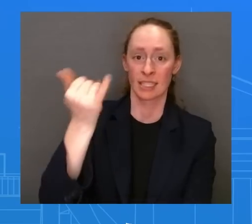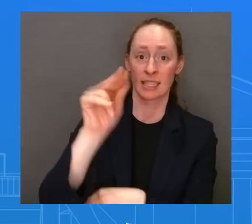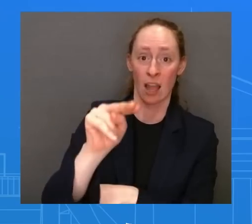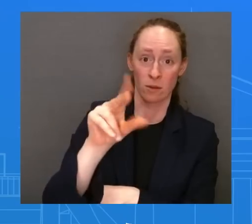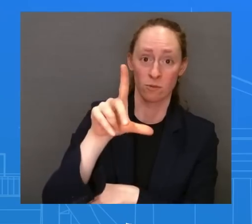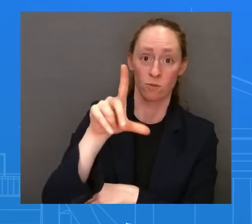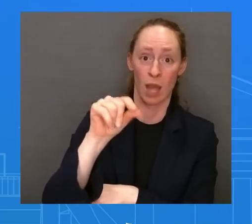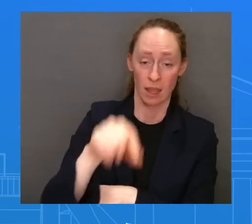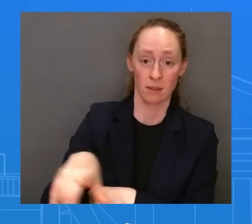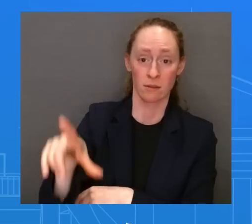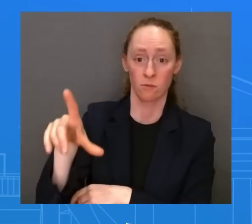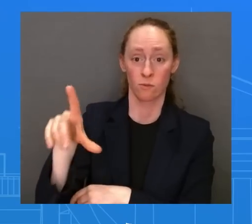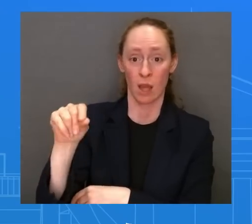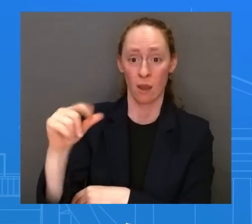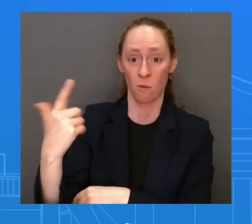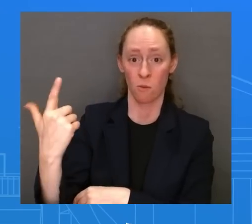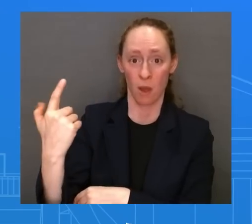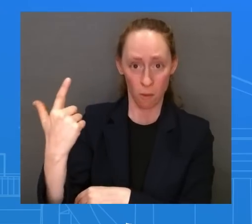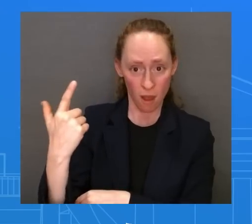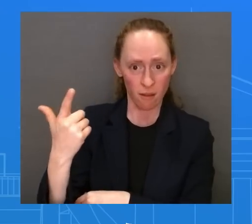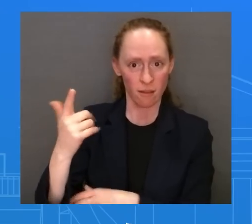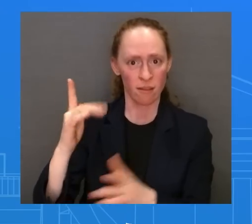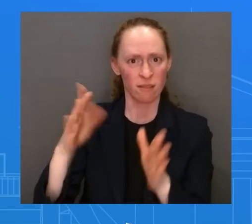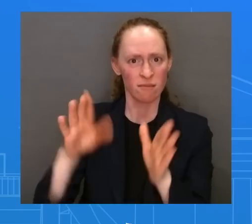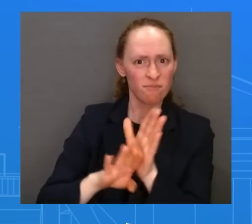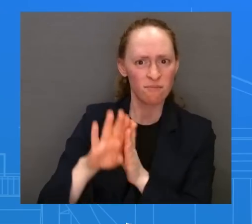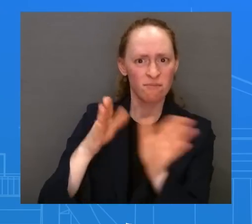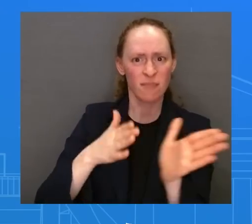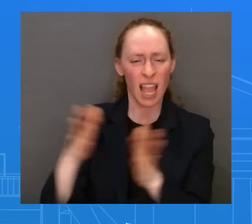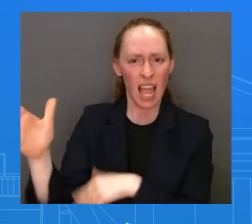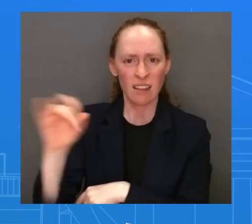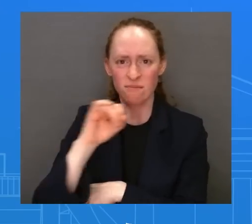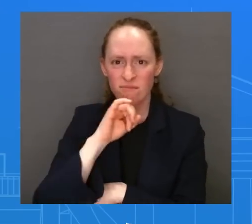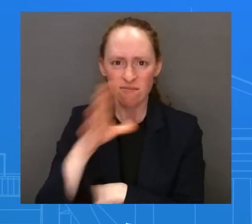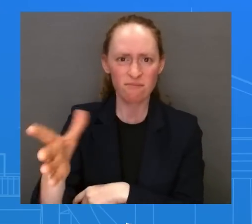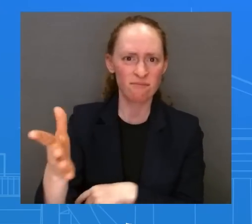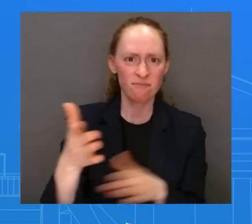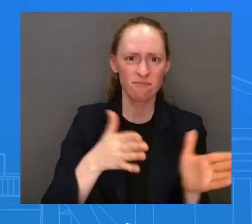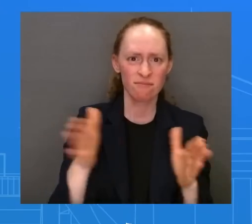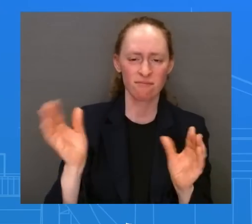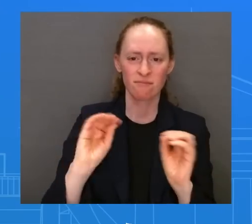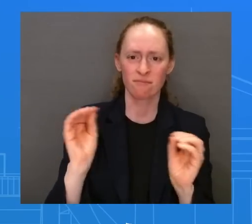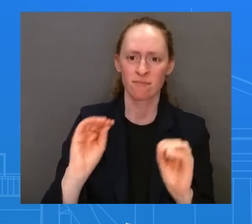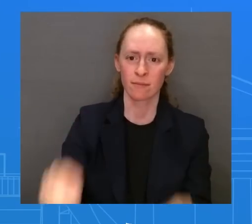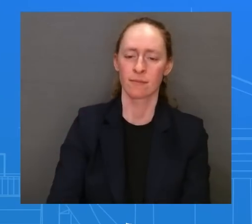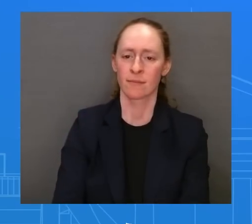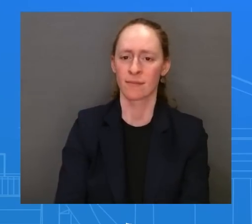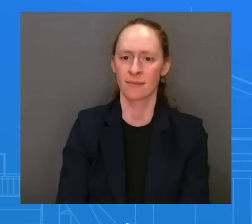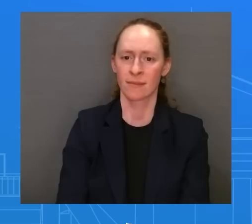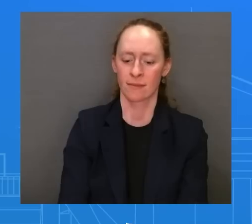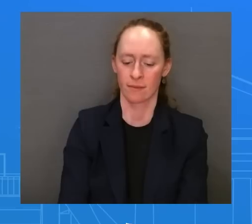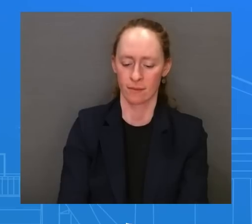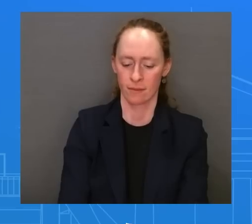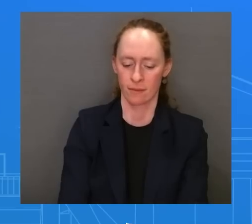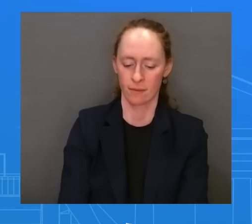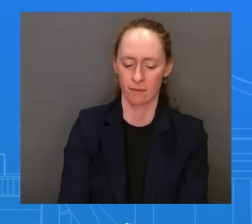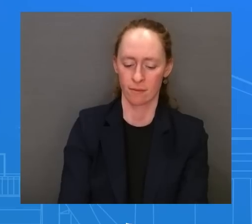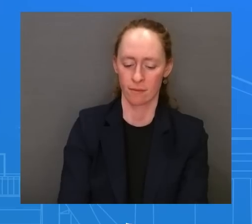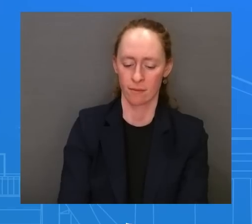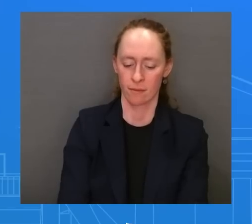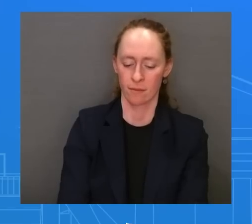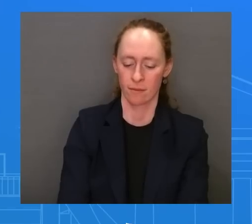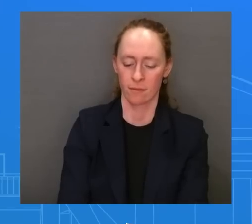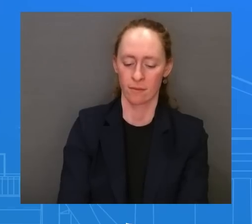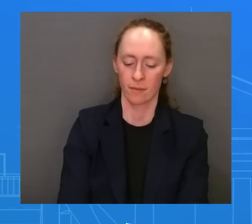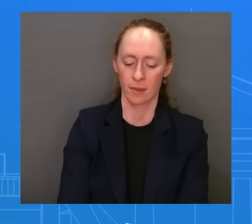orderly withdrawal is that what I'm inferring what you said about the previous administration's plans once you come in you do the best you